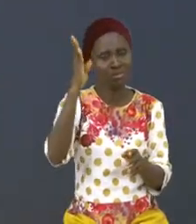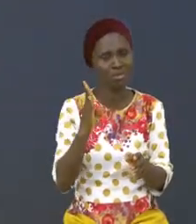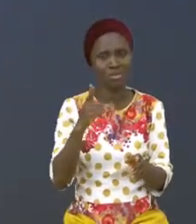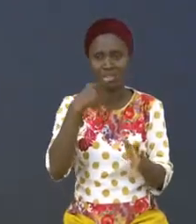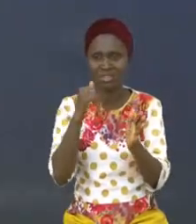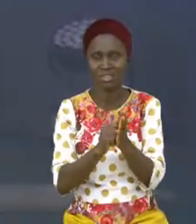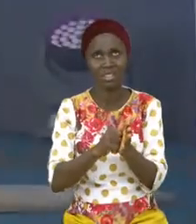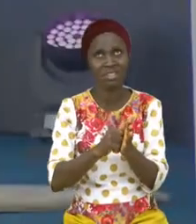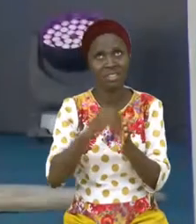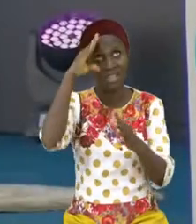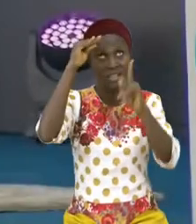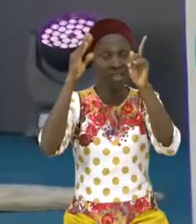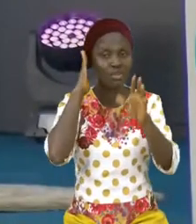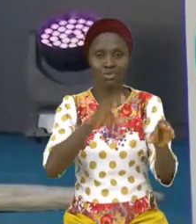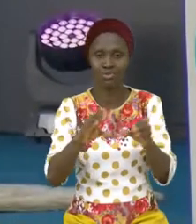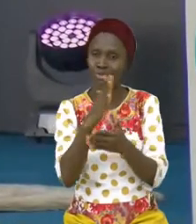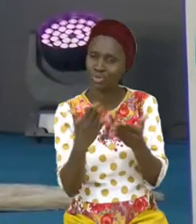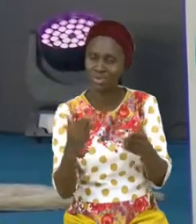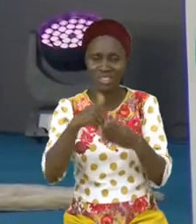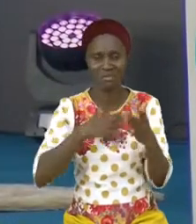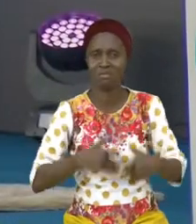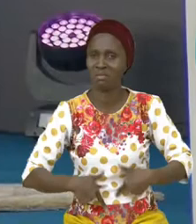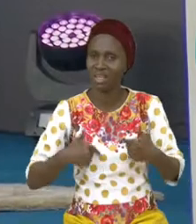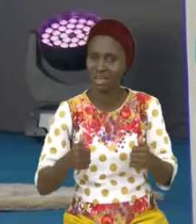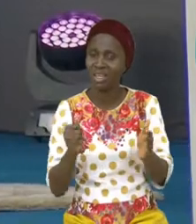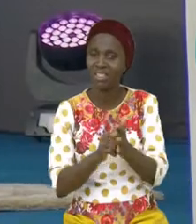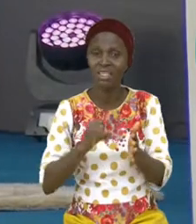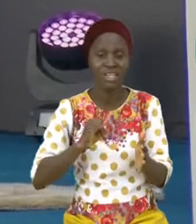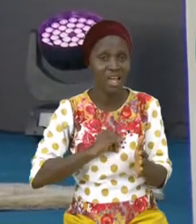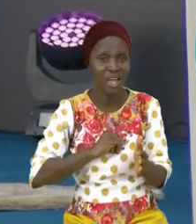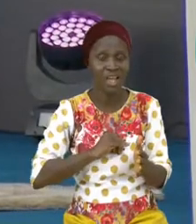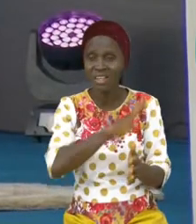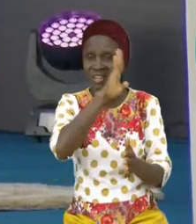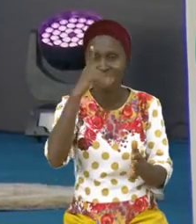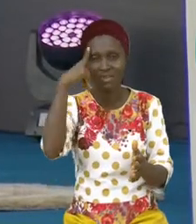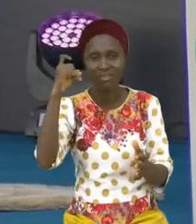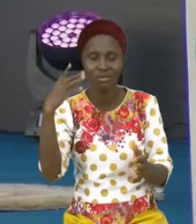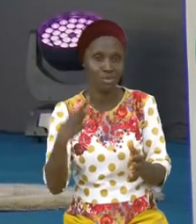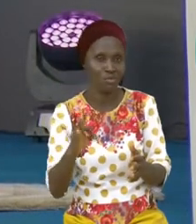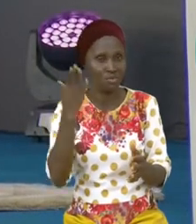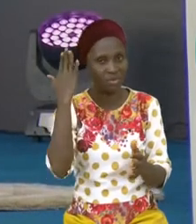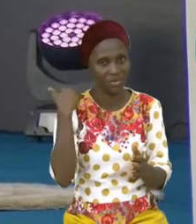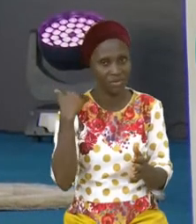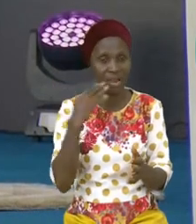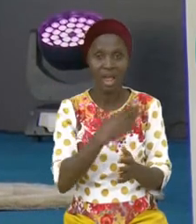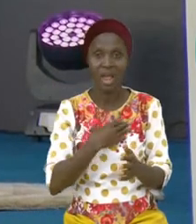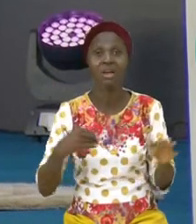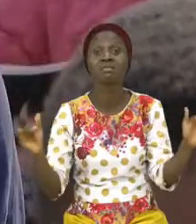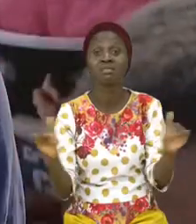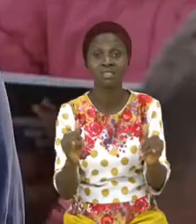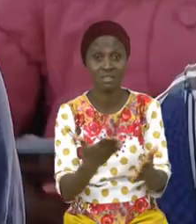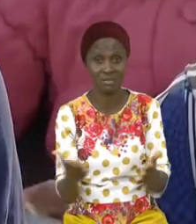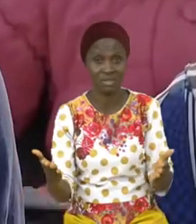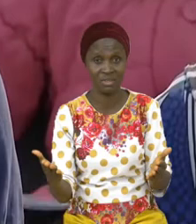he will do something in my life that i never dreamed of and the same thing with you